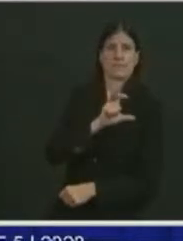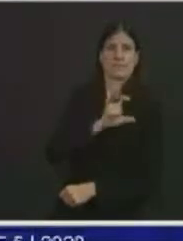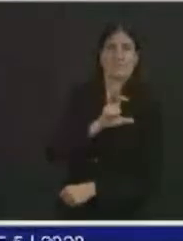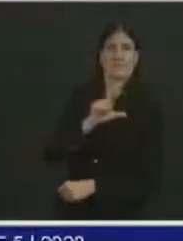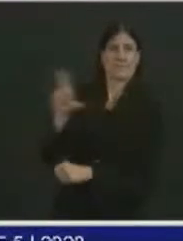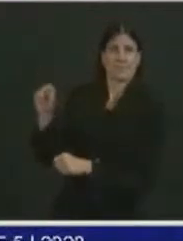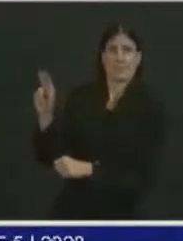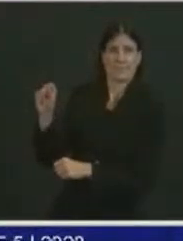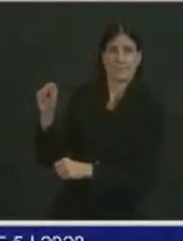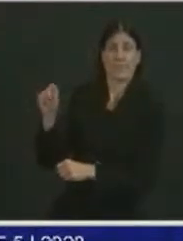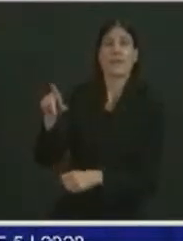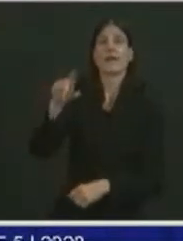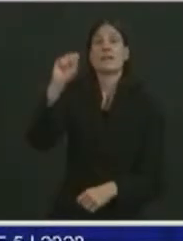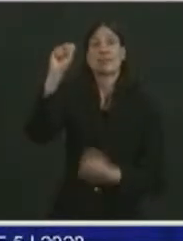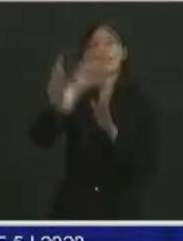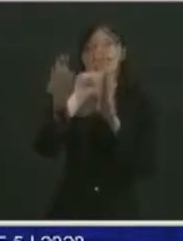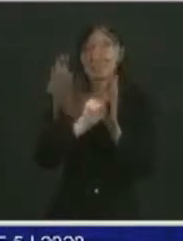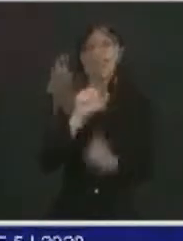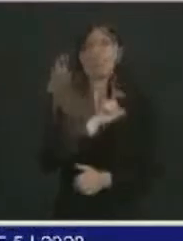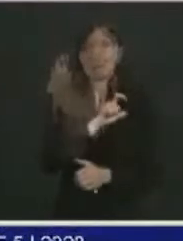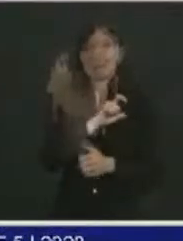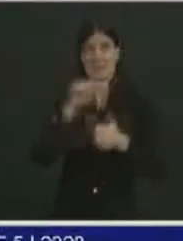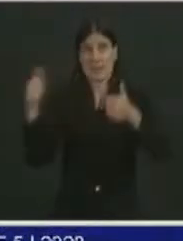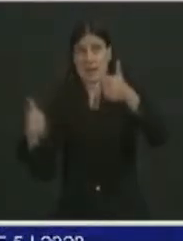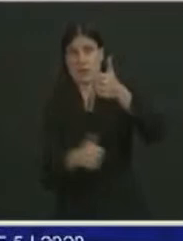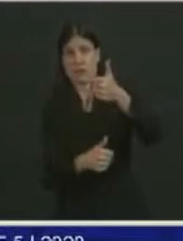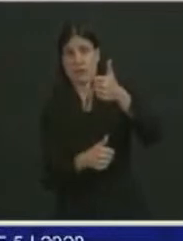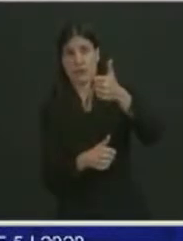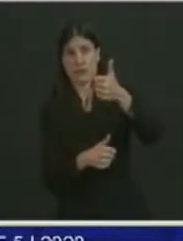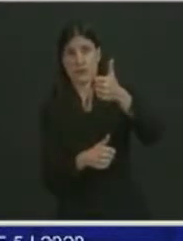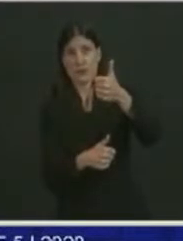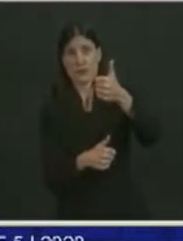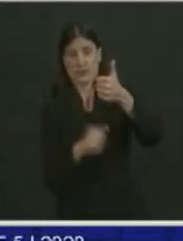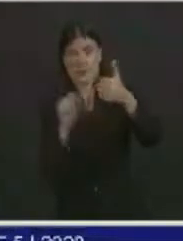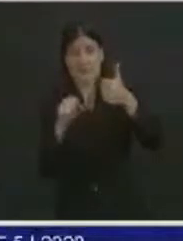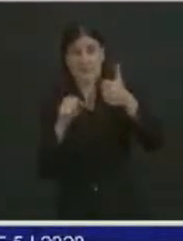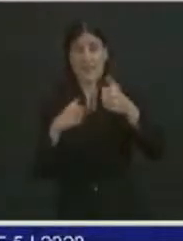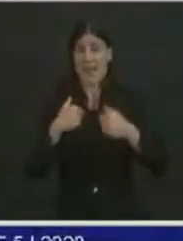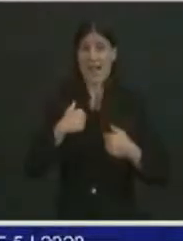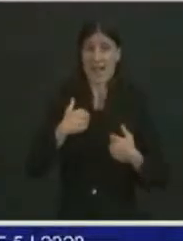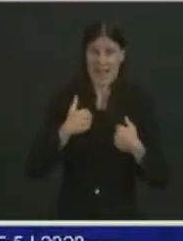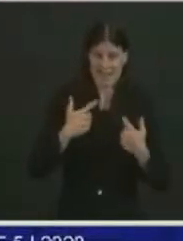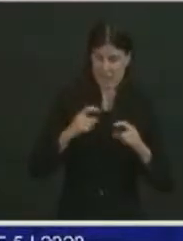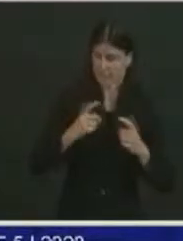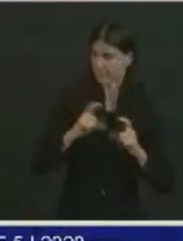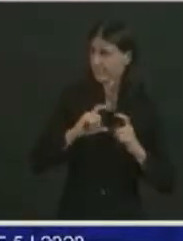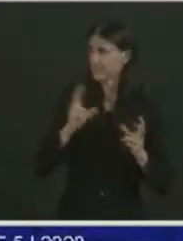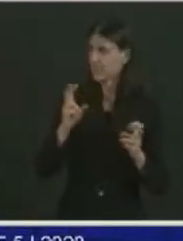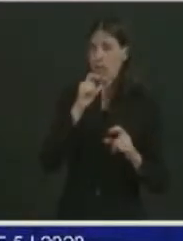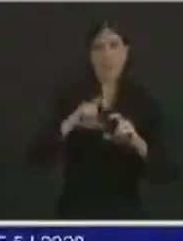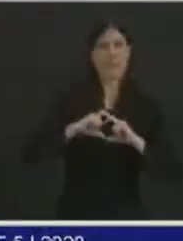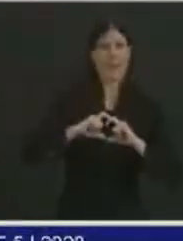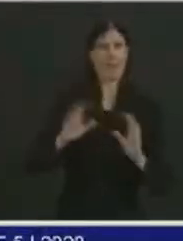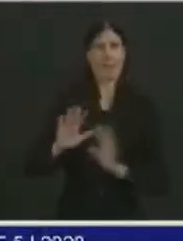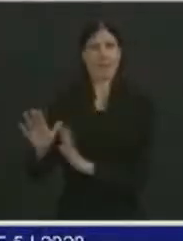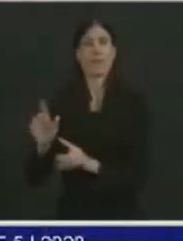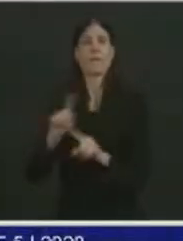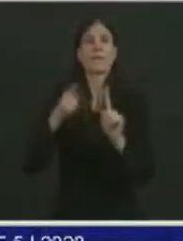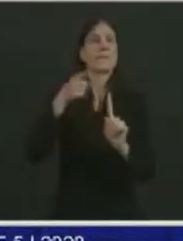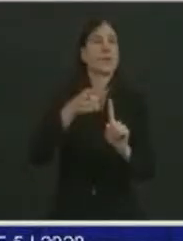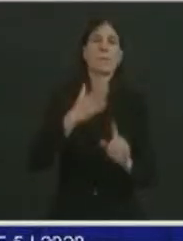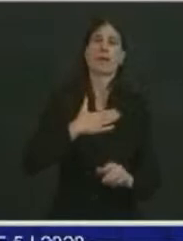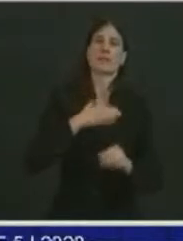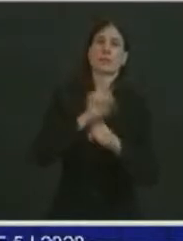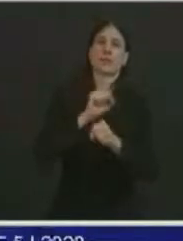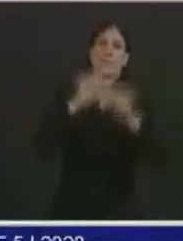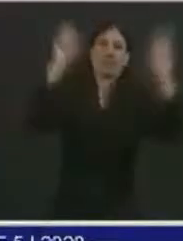I am the captain general of the Rhode Island National Guard. Having said that, in the same way that I don't tell Dr. Nicole Alexander